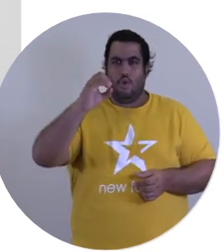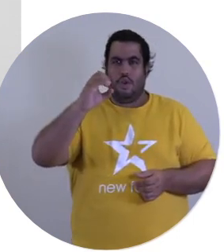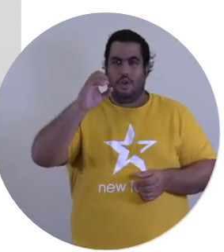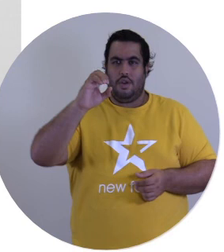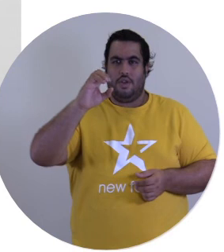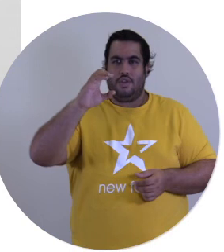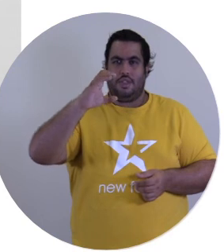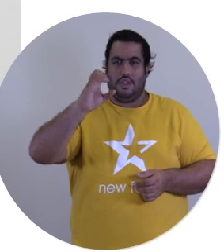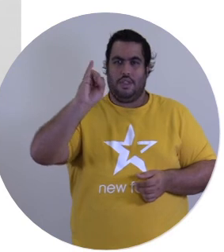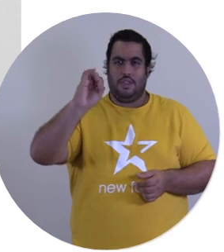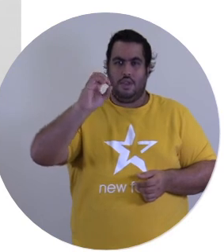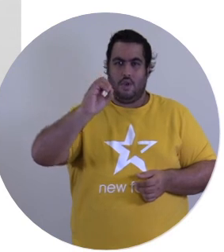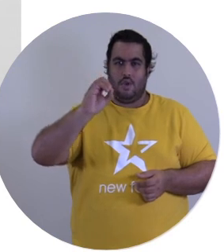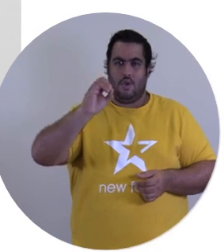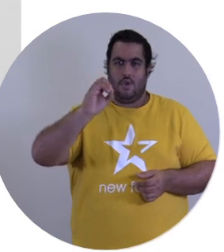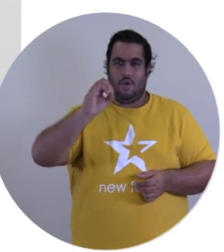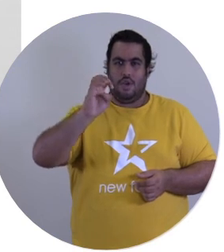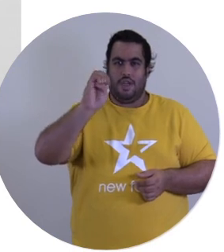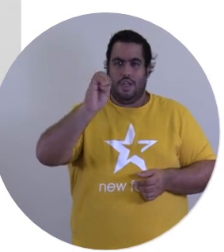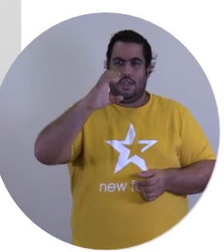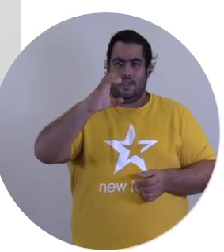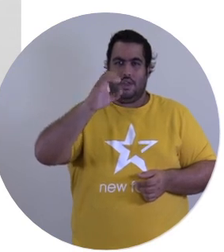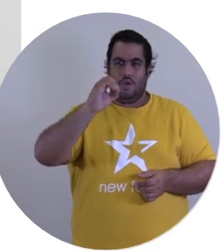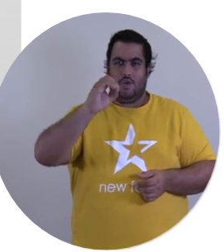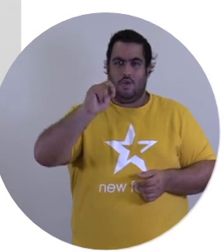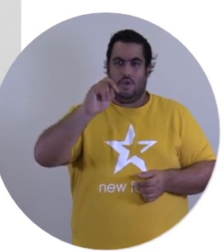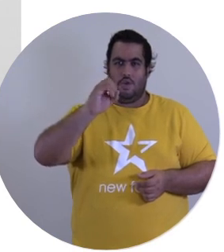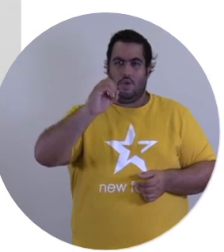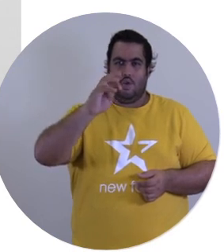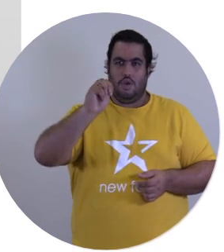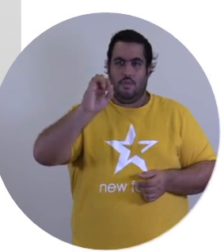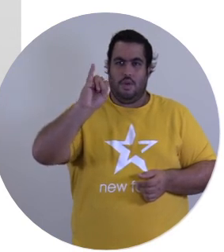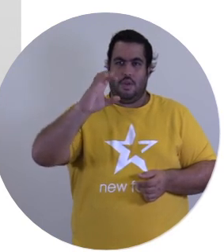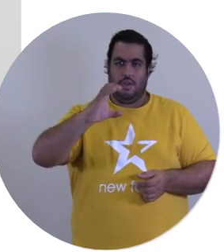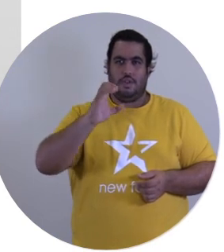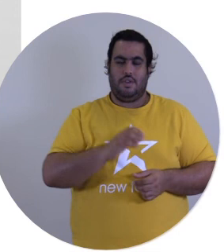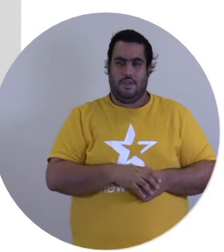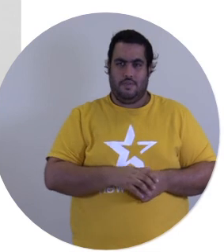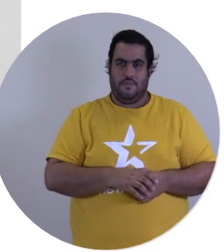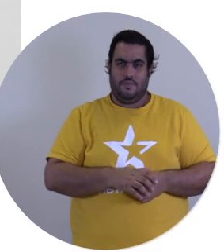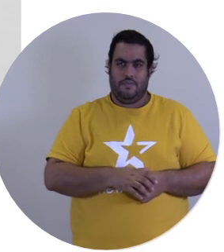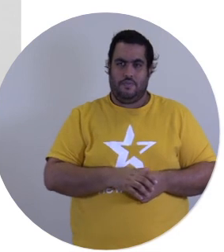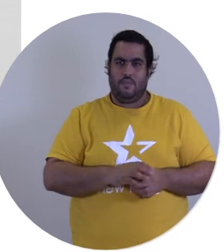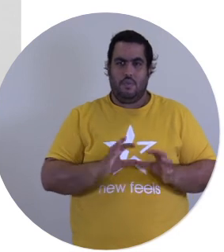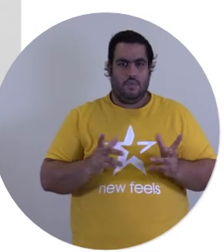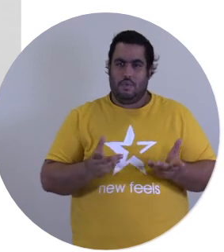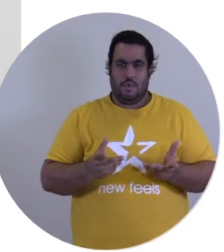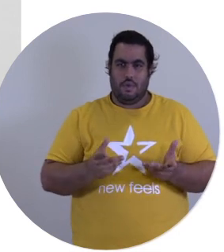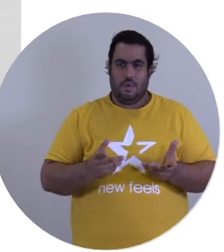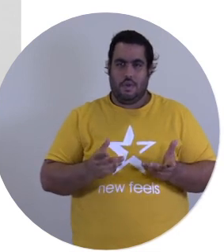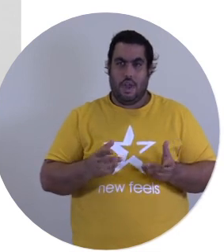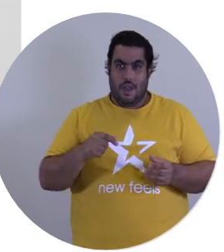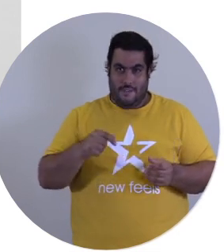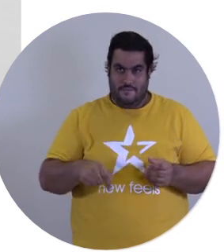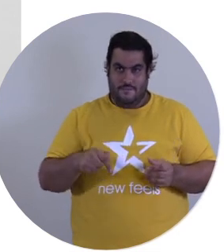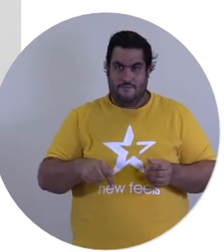Socioeconomic is anything related to social and economic factors. For example, education, income, and